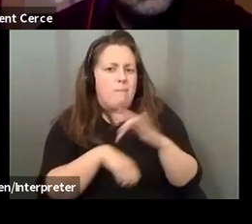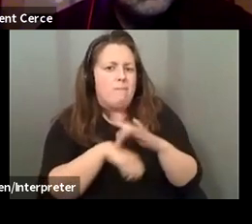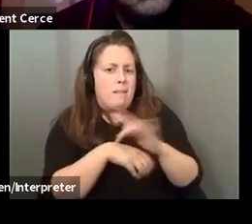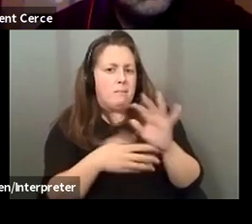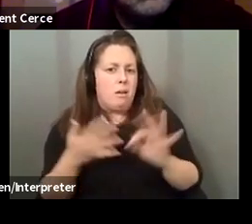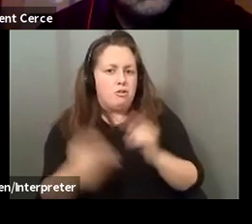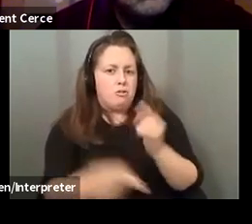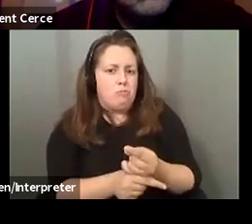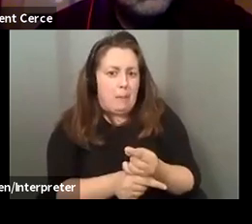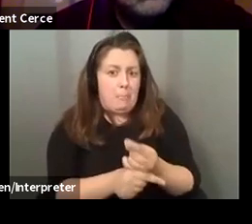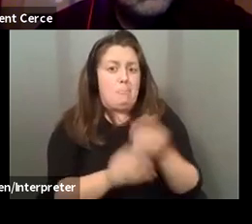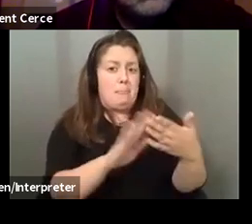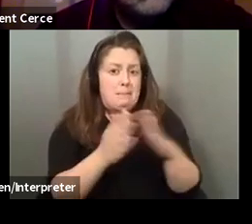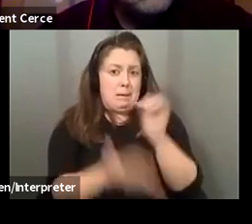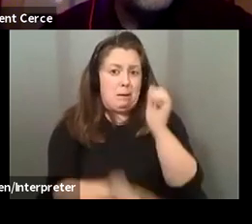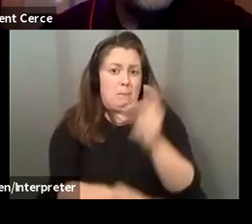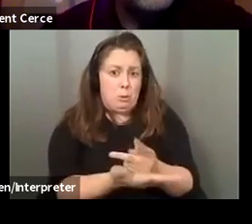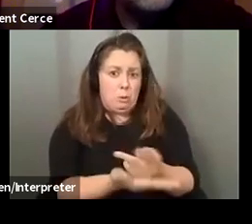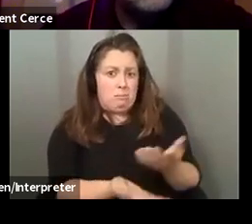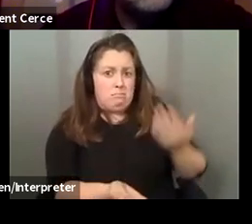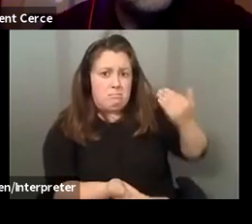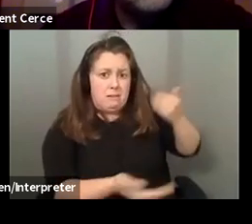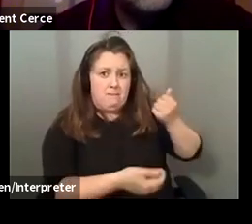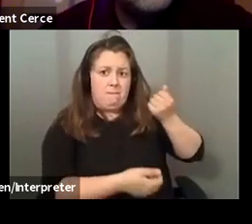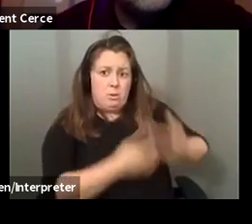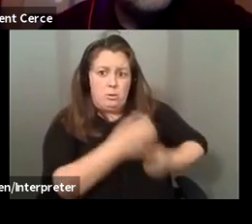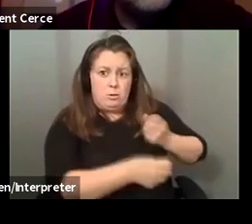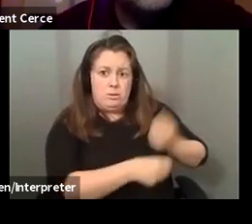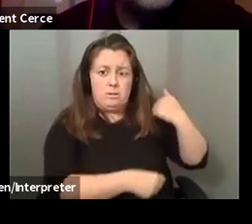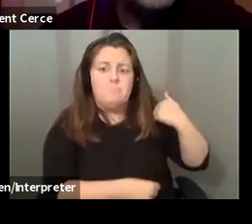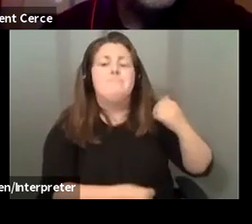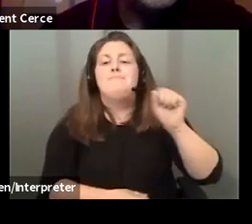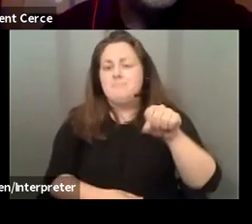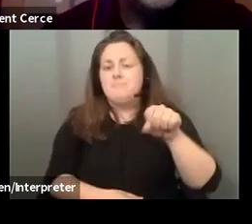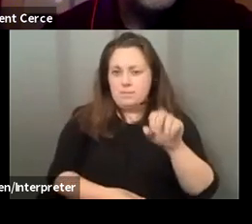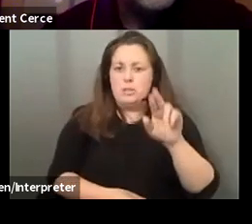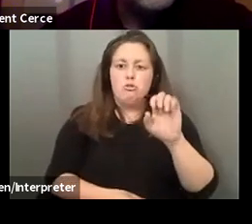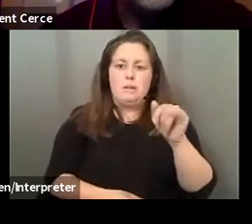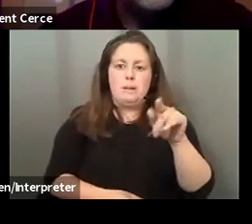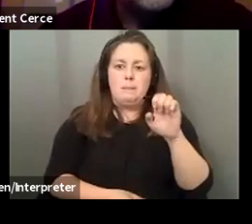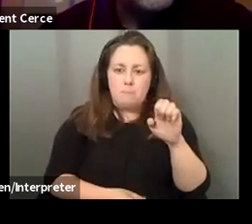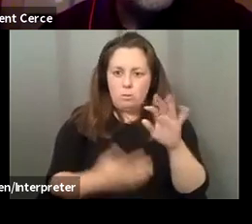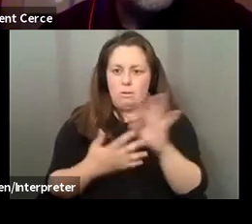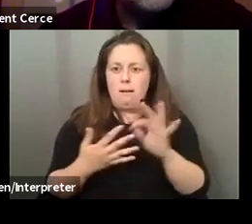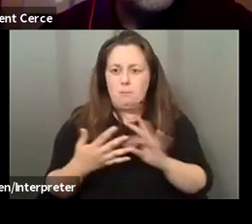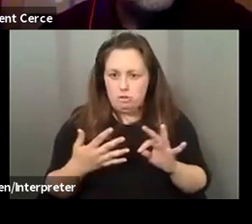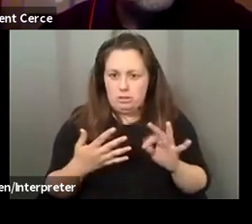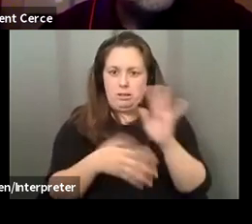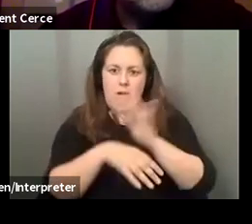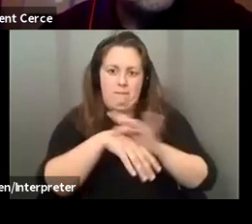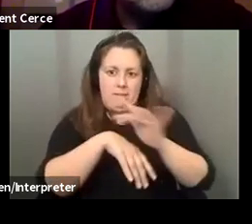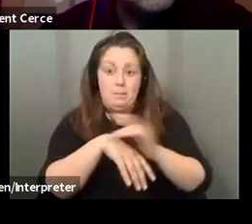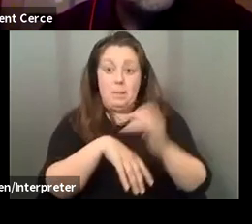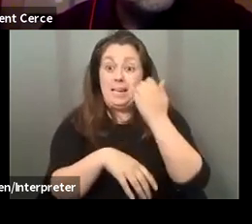that approved by the town a couple years back? You have a remote option available to you as long as a majority is